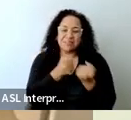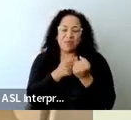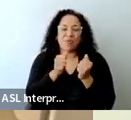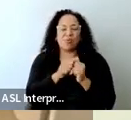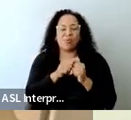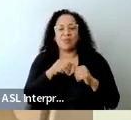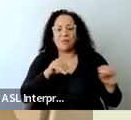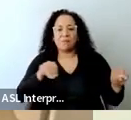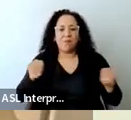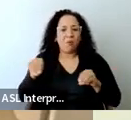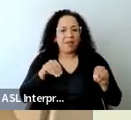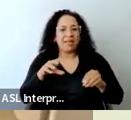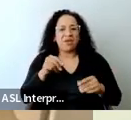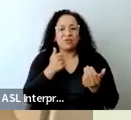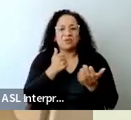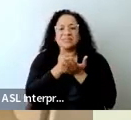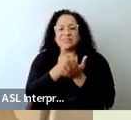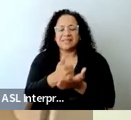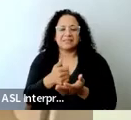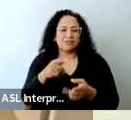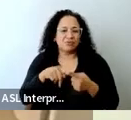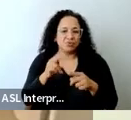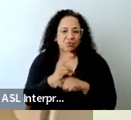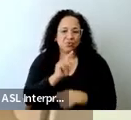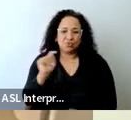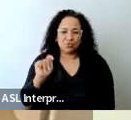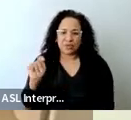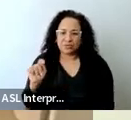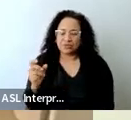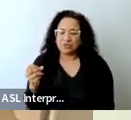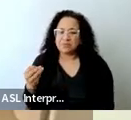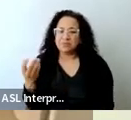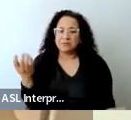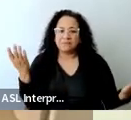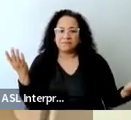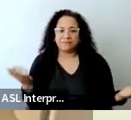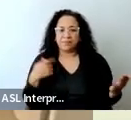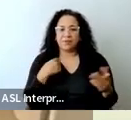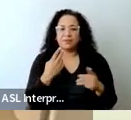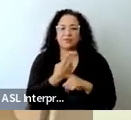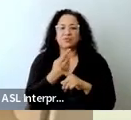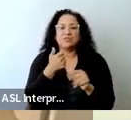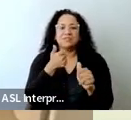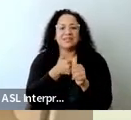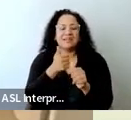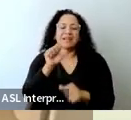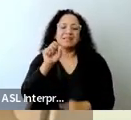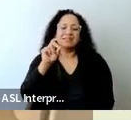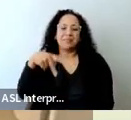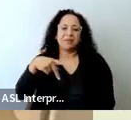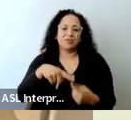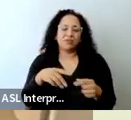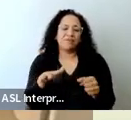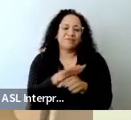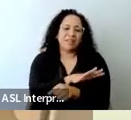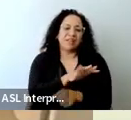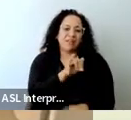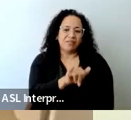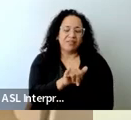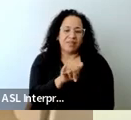mobility or assistance using the restroom. So we've used self-determination to fill that